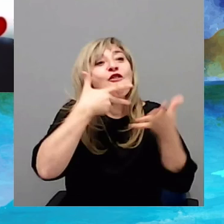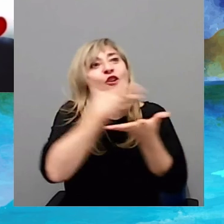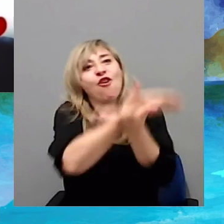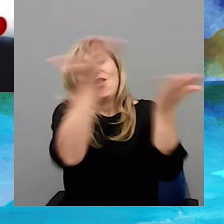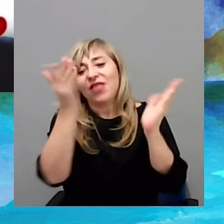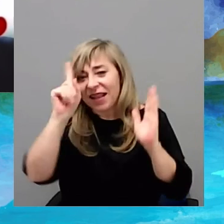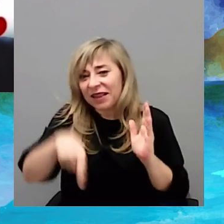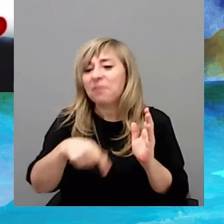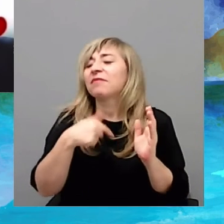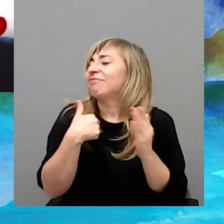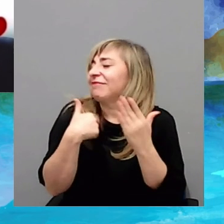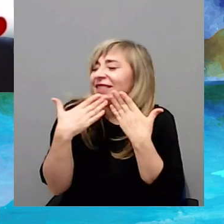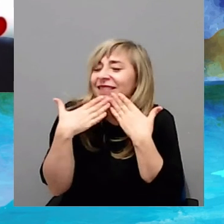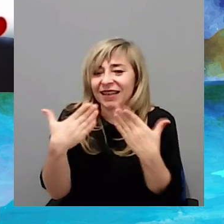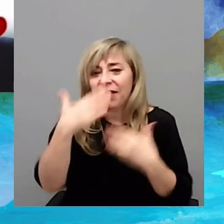your projects.